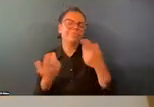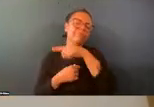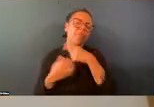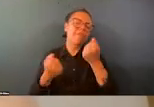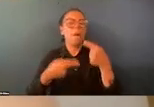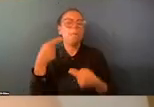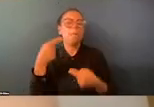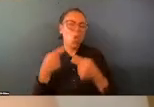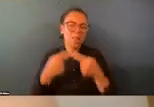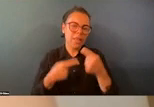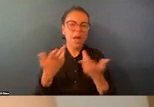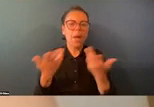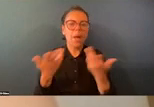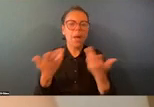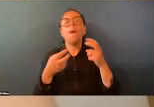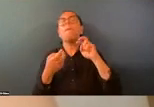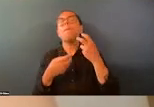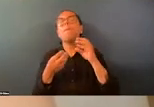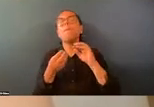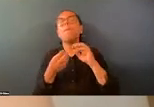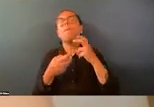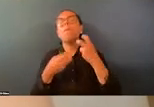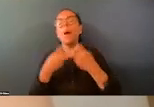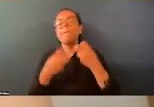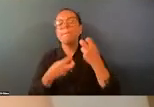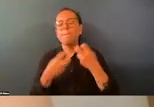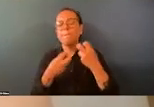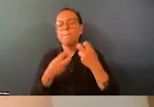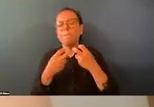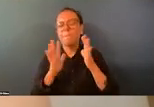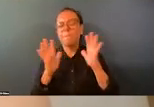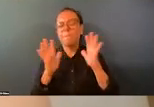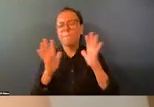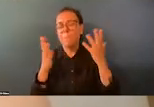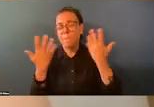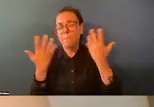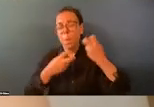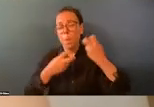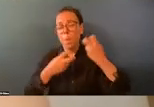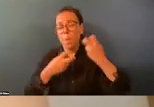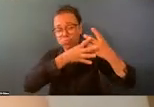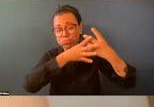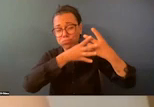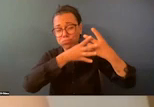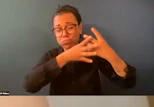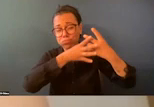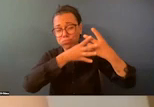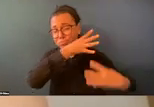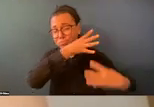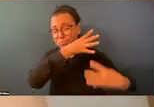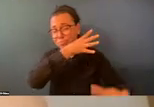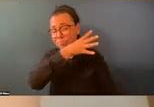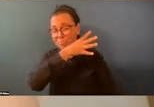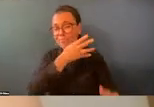policy level. But there is many reasons why the woman is not